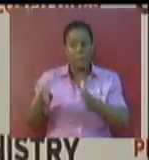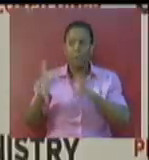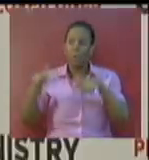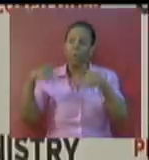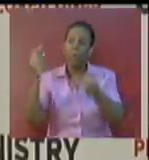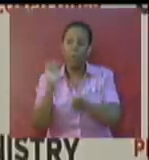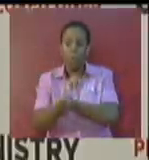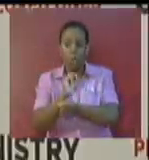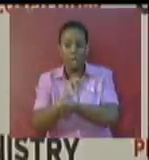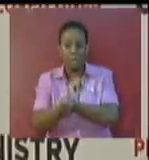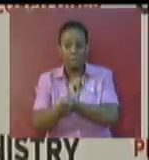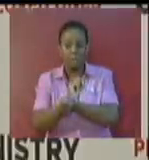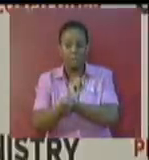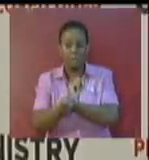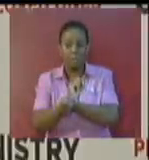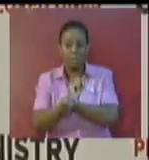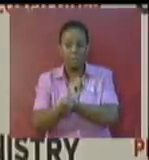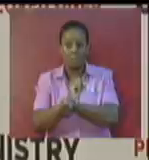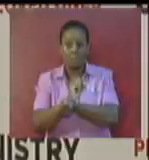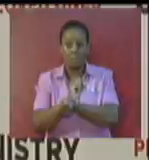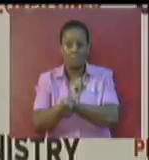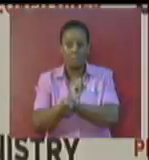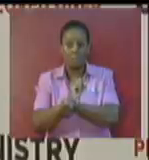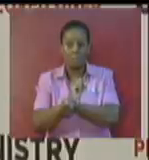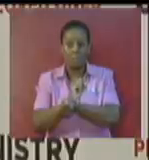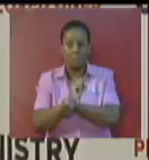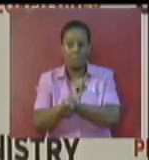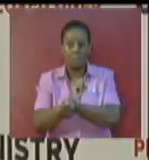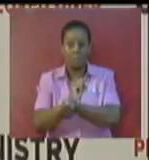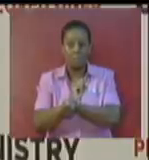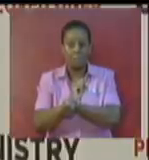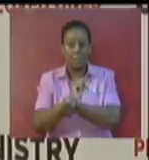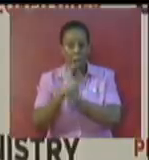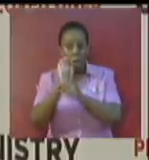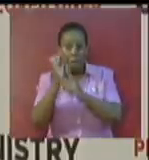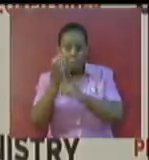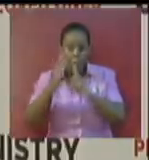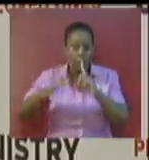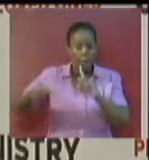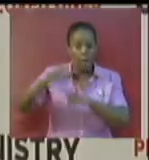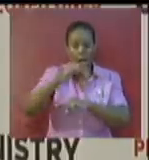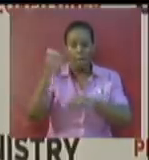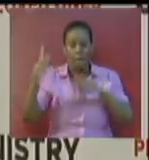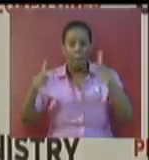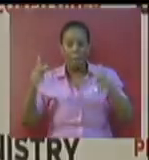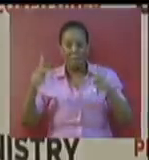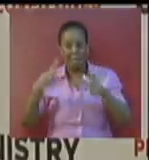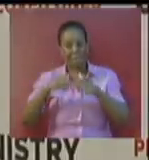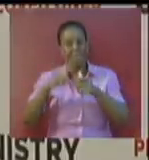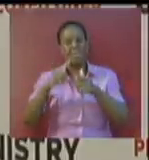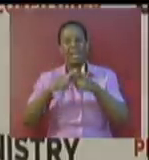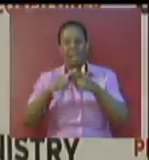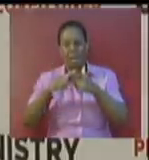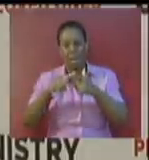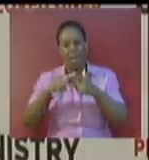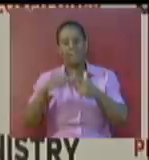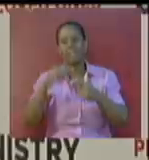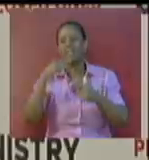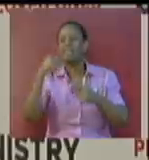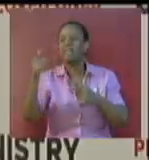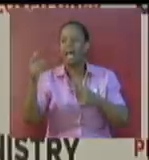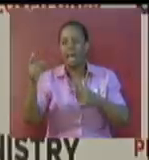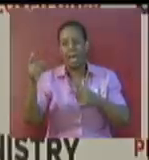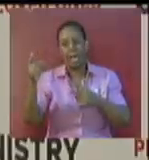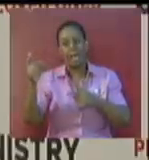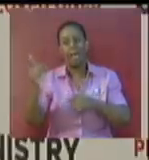environment that is not like a self-employed environment and there's other people there, we will then advise the businesses through the contact